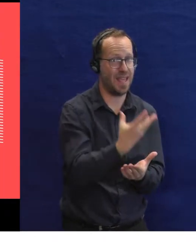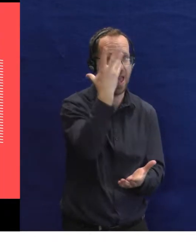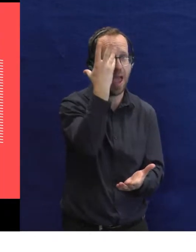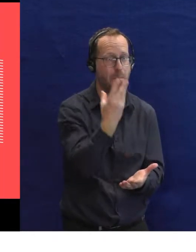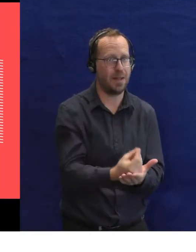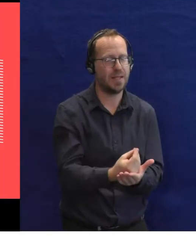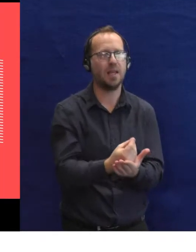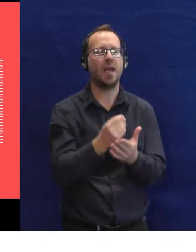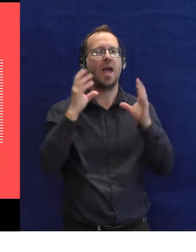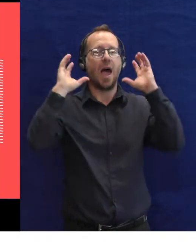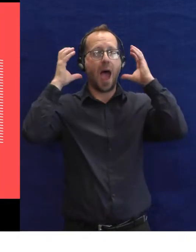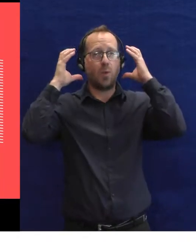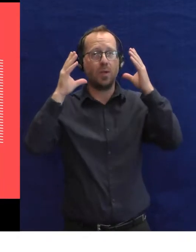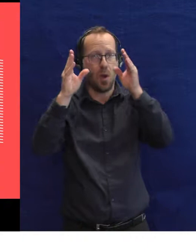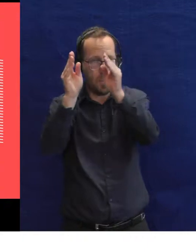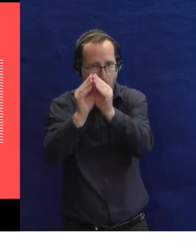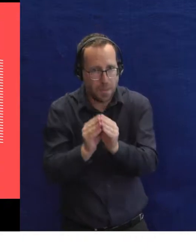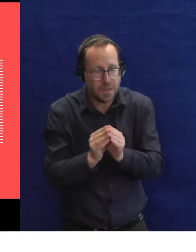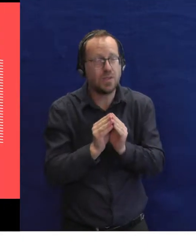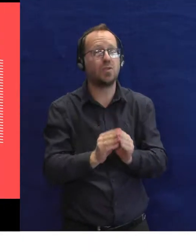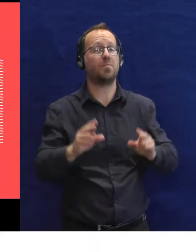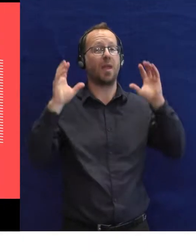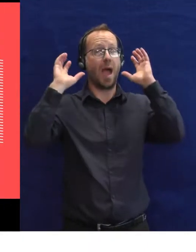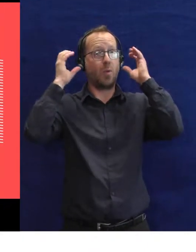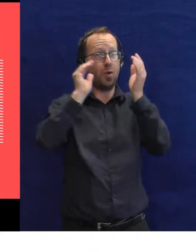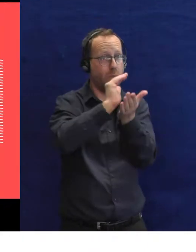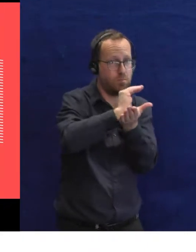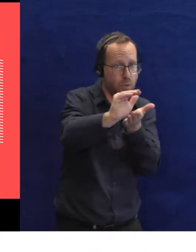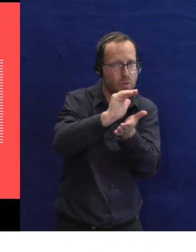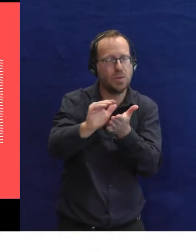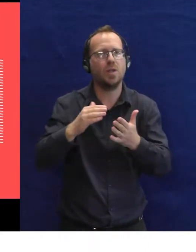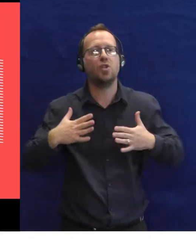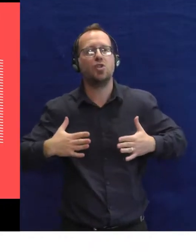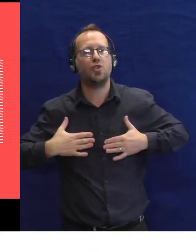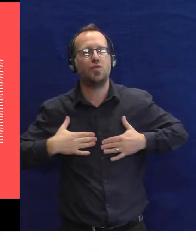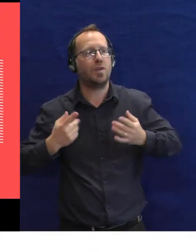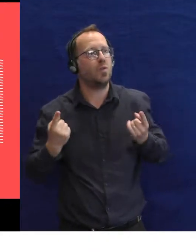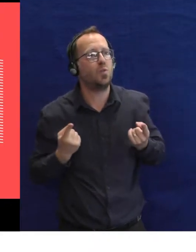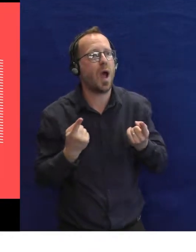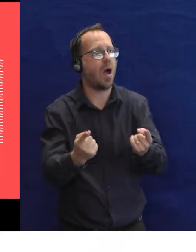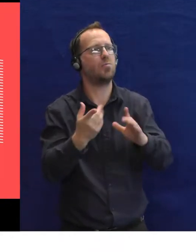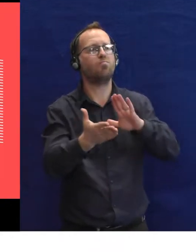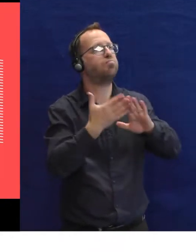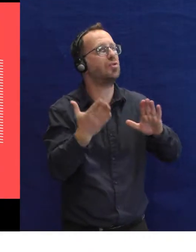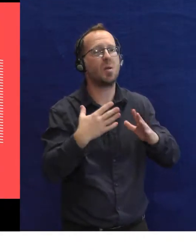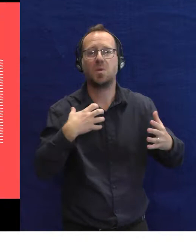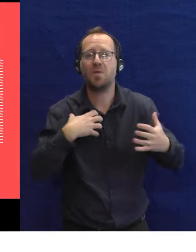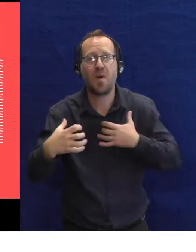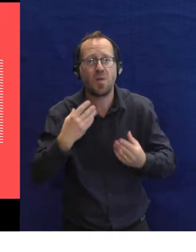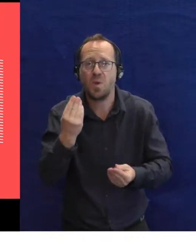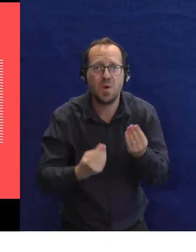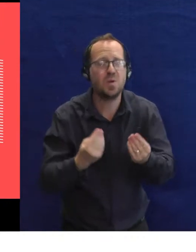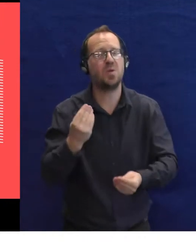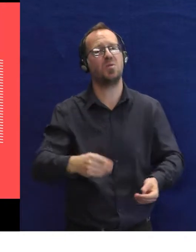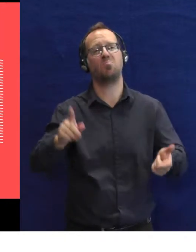creating audio descriptions, providing audio descriptions in live events such as theater plays,